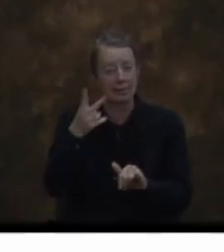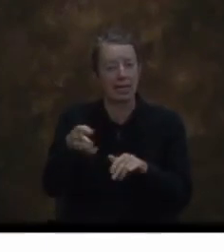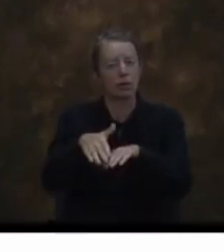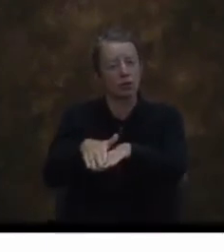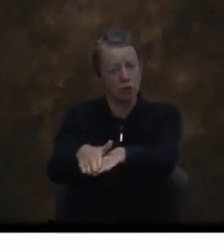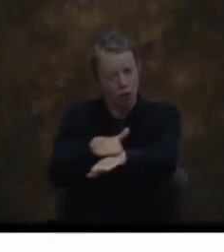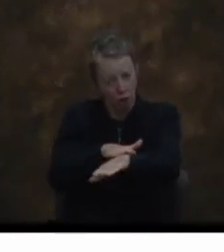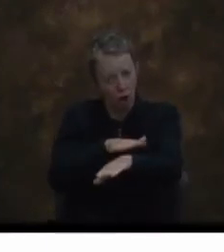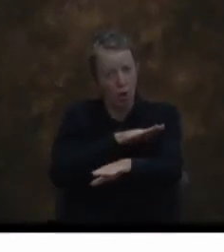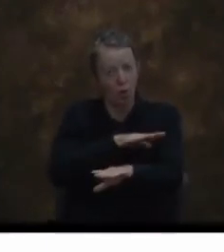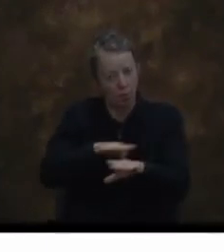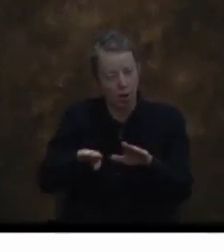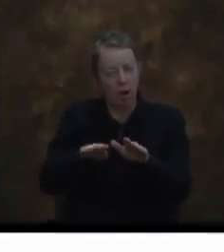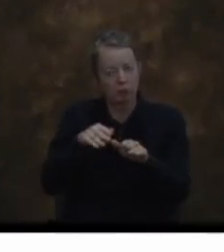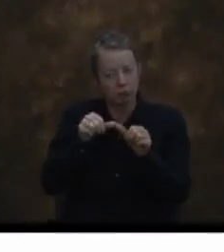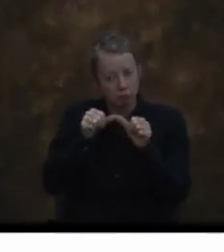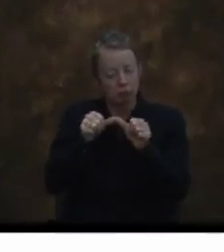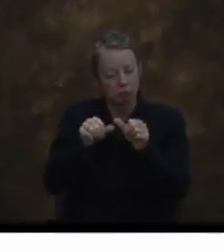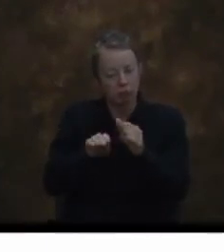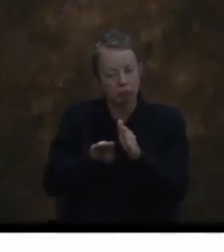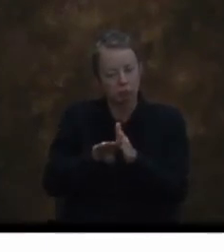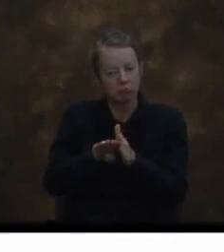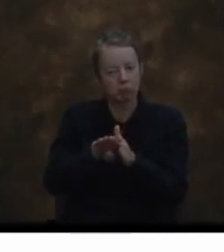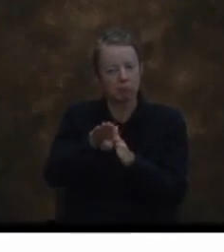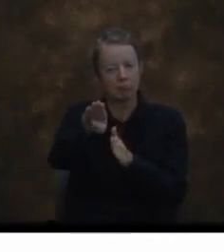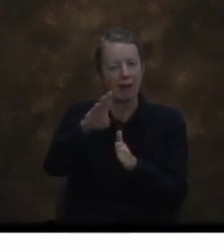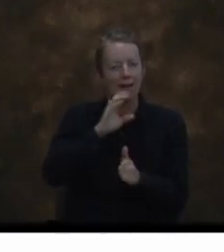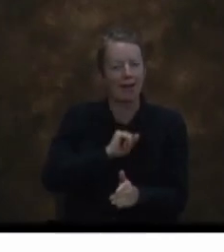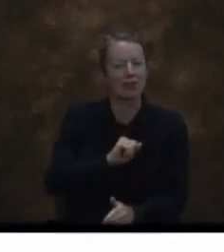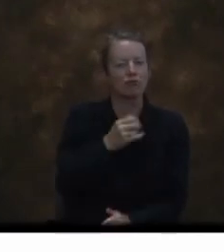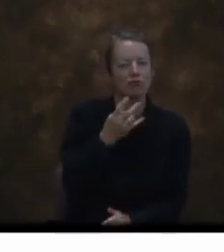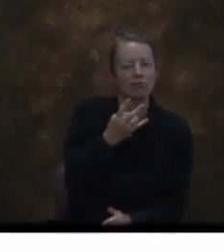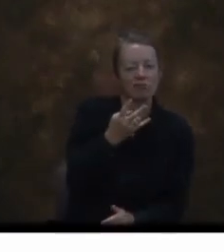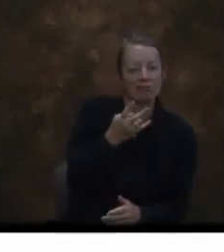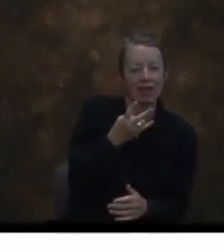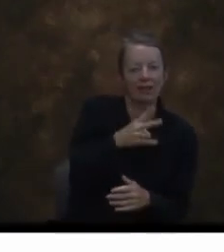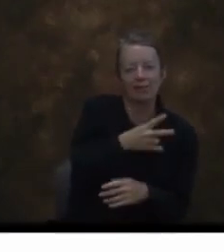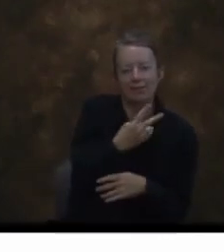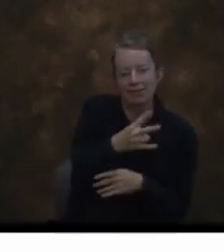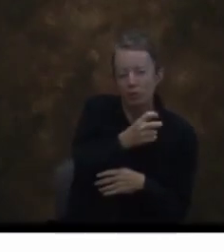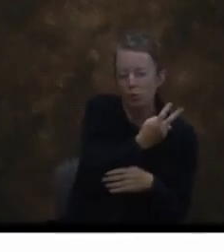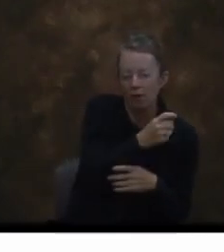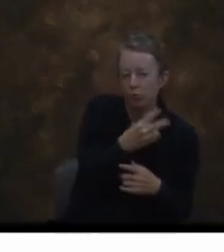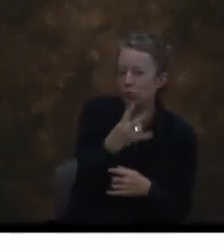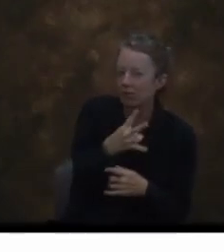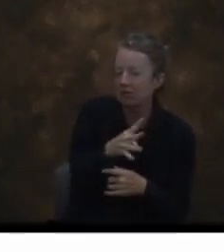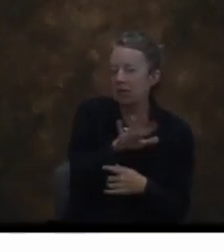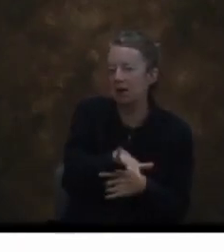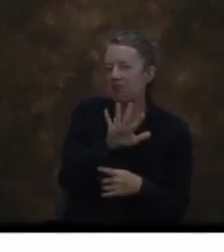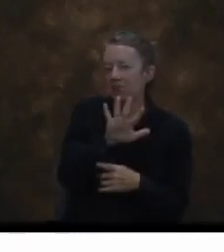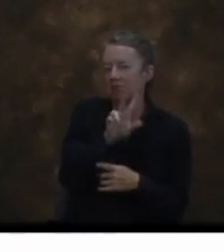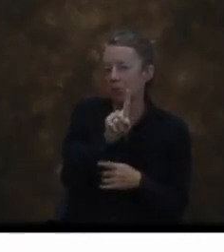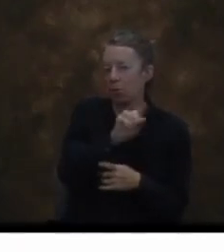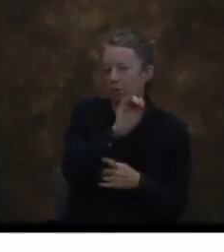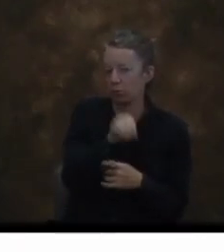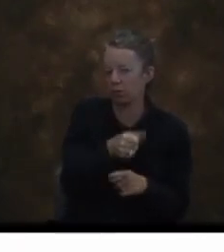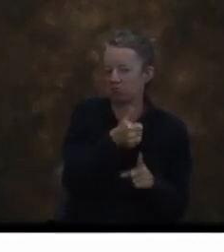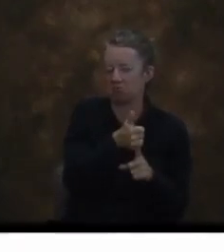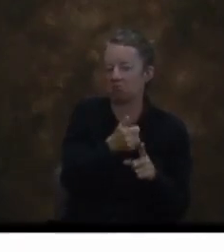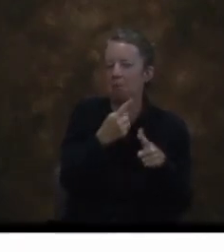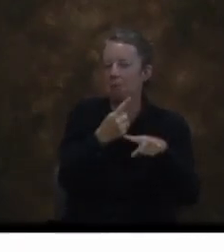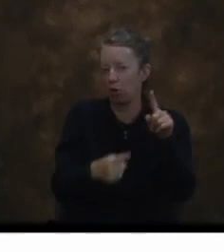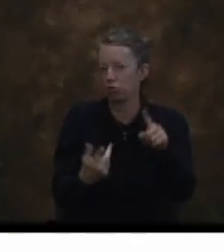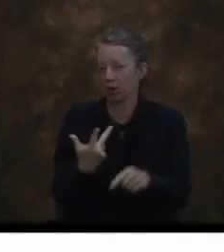increase in our 12 to 17-year-olds, who are now at around 51% partially vaccinated.